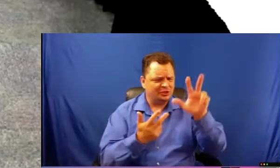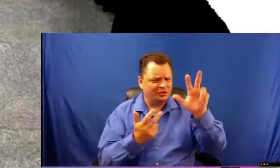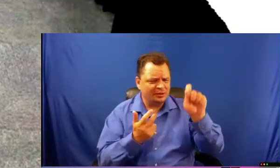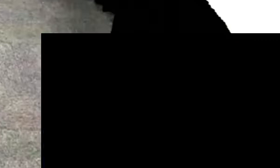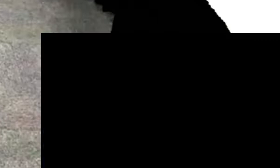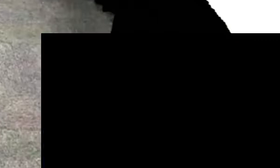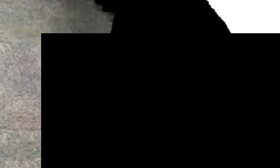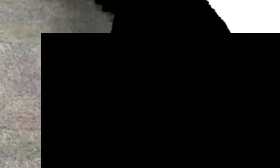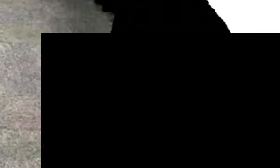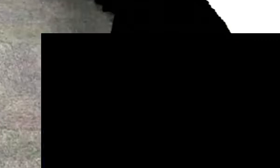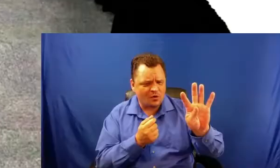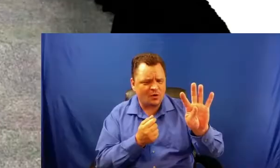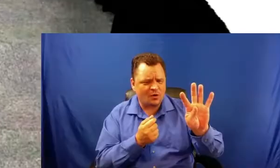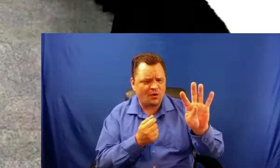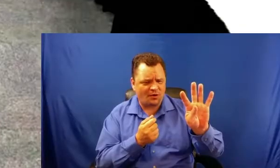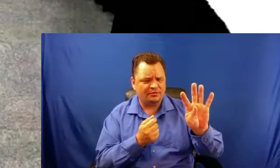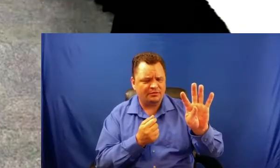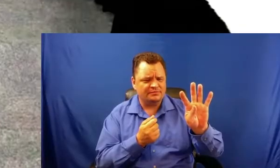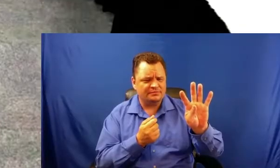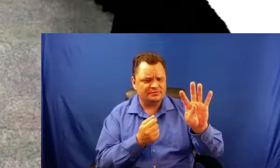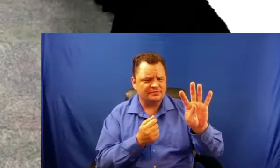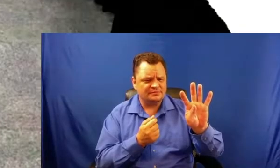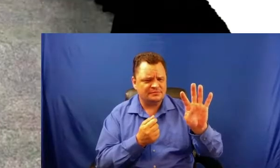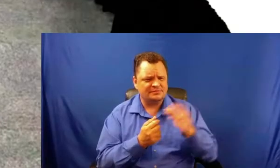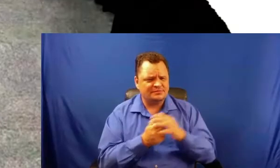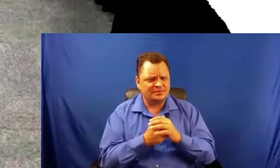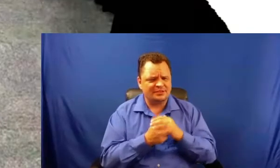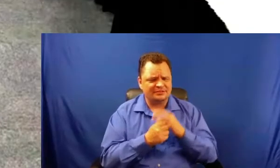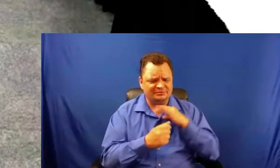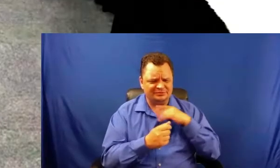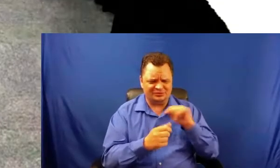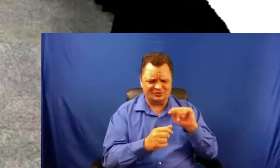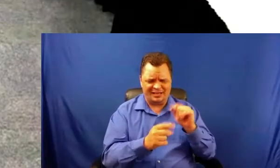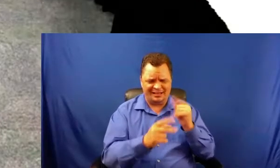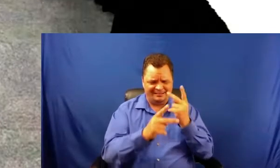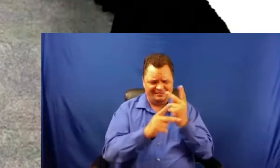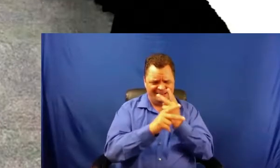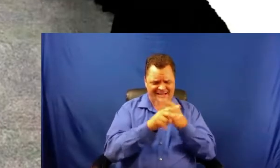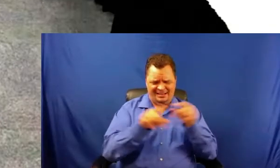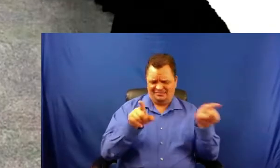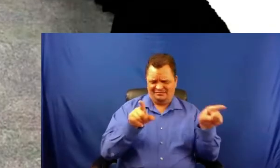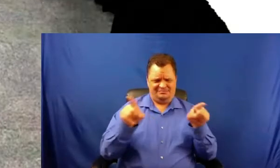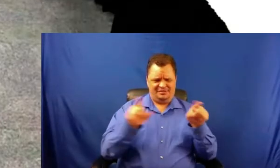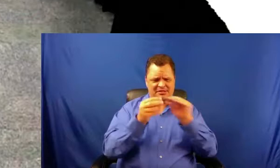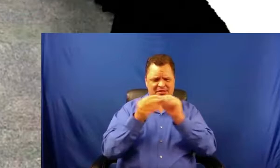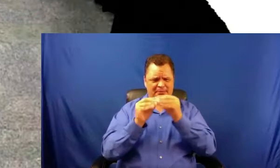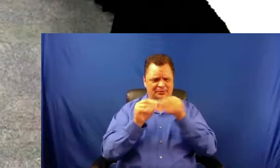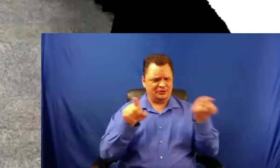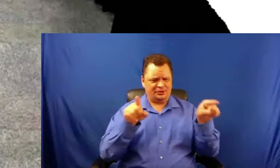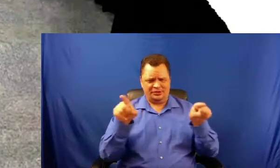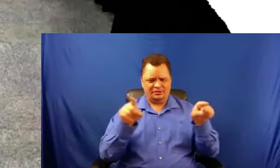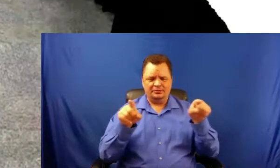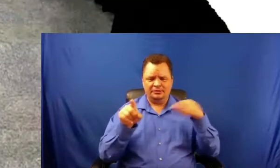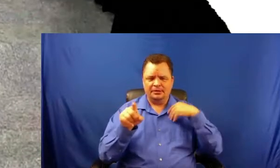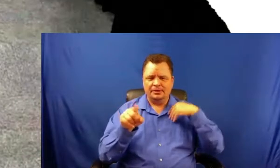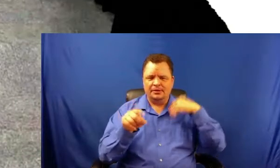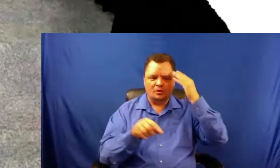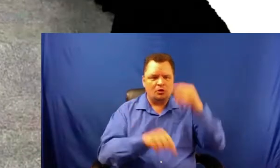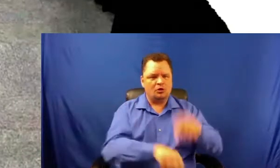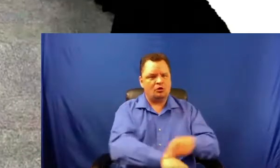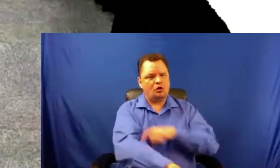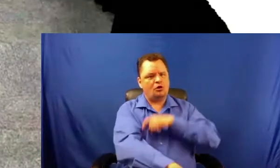have this balance where, because it's over a long period of time, this is just covering a portion, or can you help me with that?